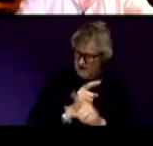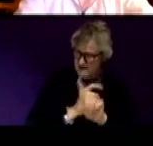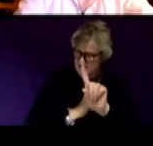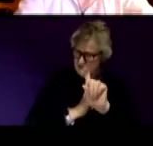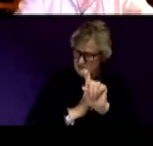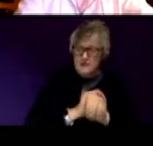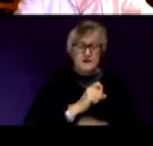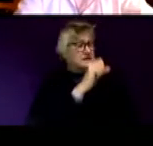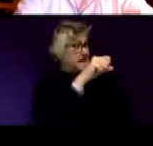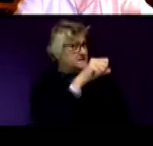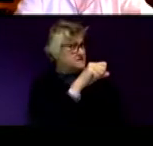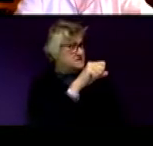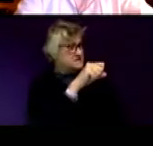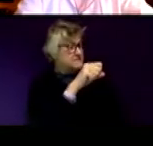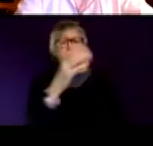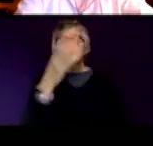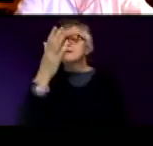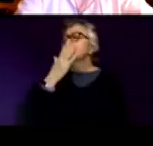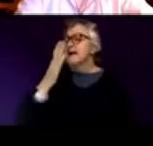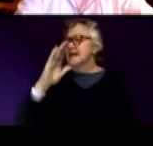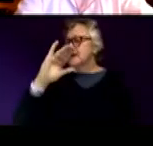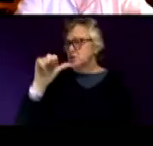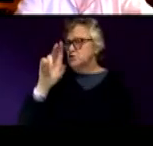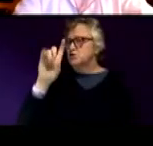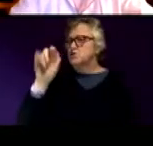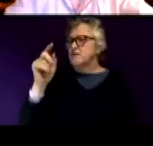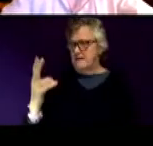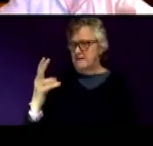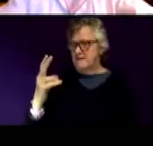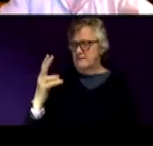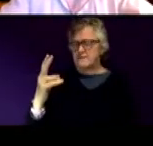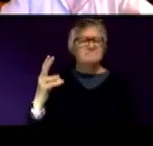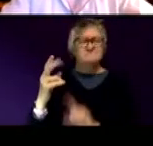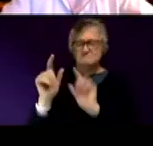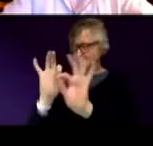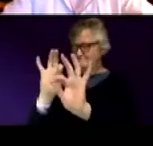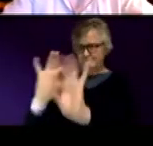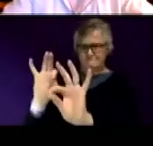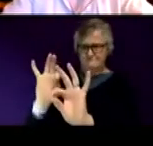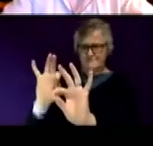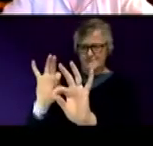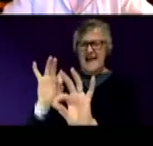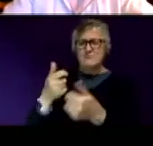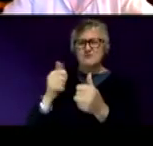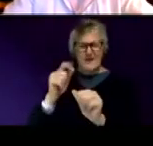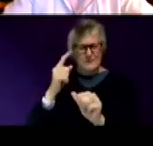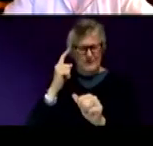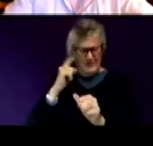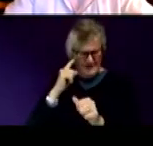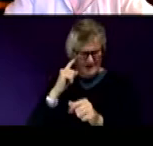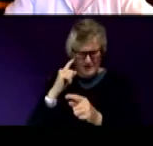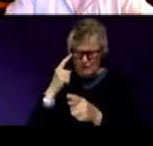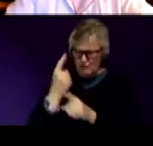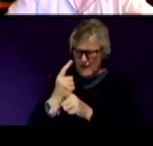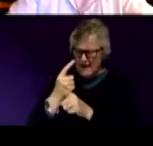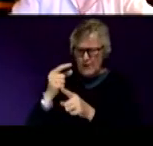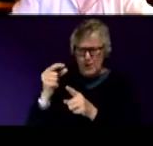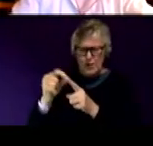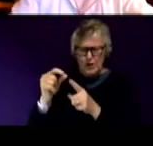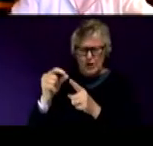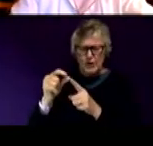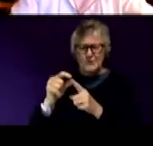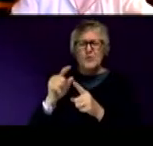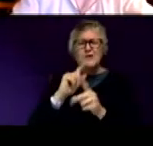you, Judith. That's exactly, I was trying to find the right word. So it'd be the operations of our meetings.